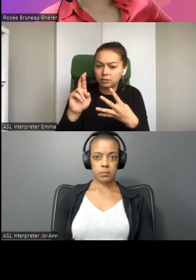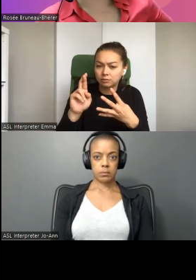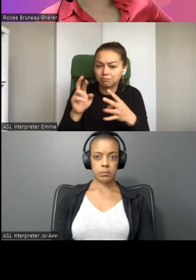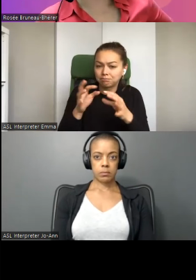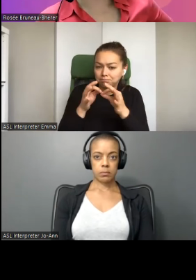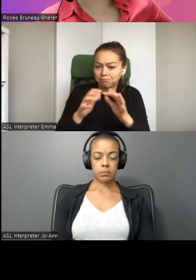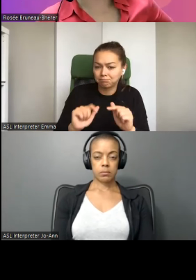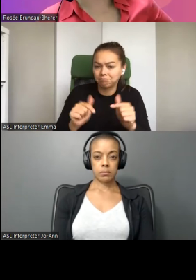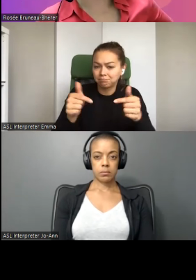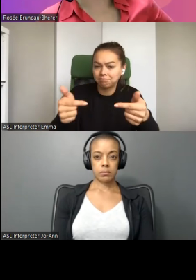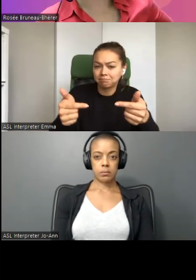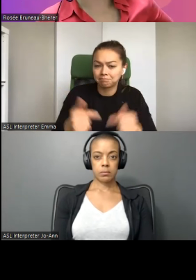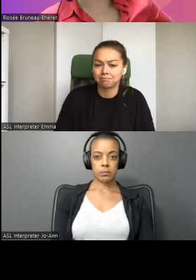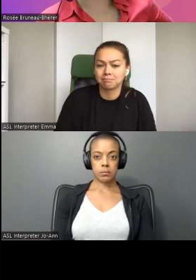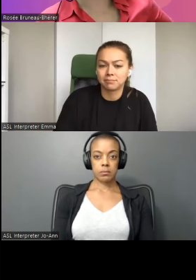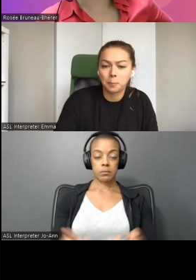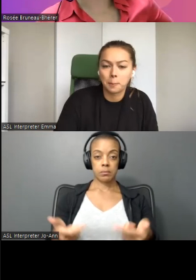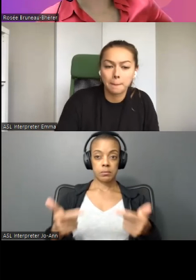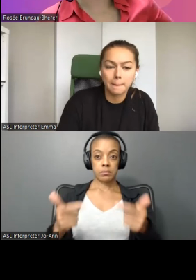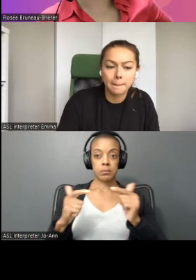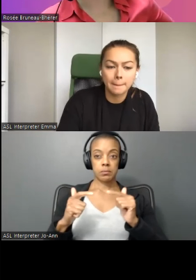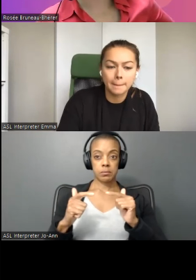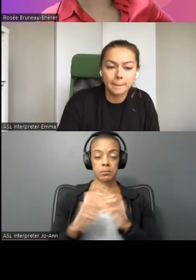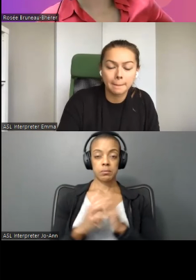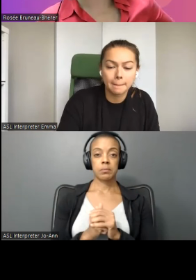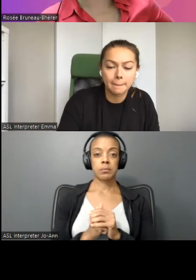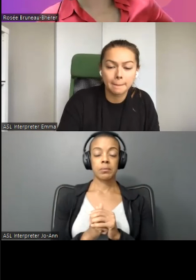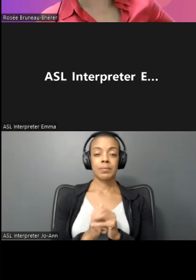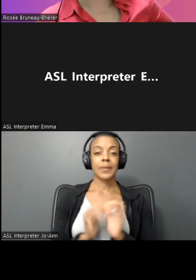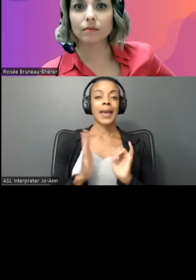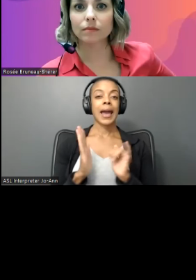as professionals, as a group, always